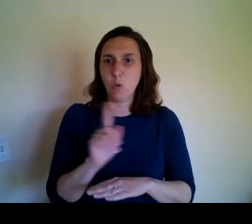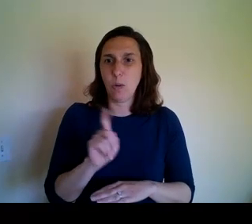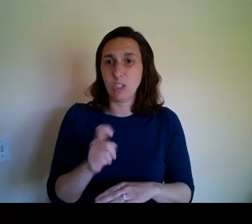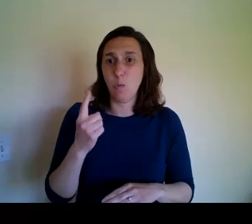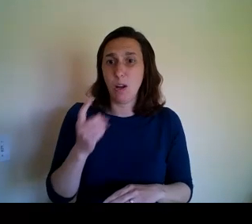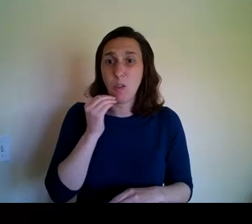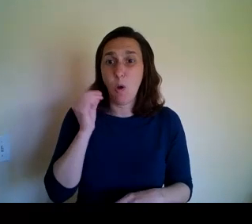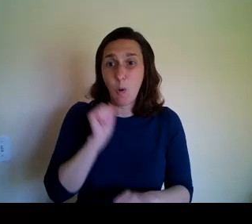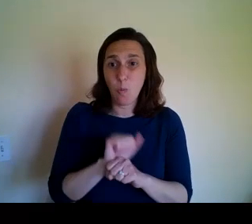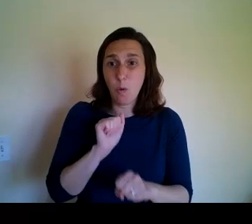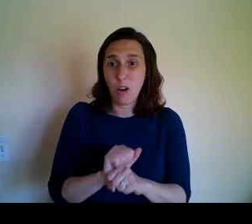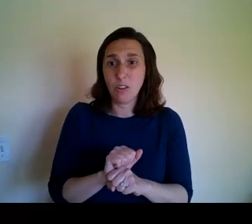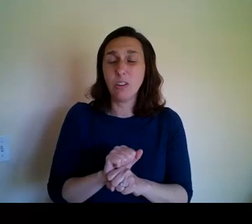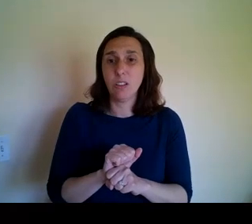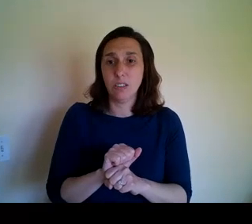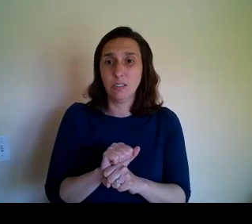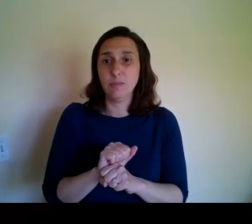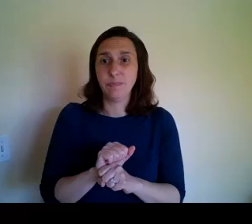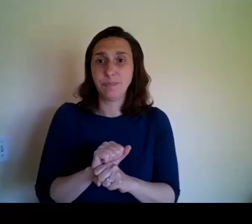homeworks which asks to